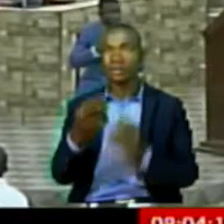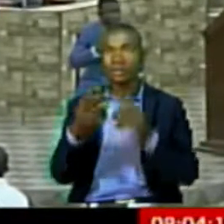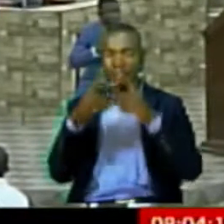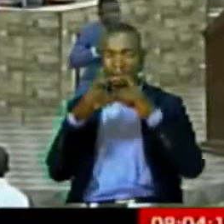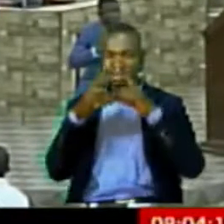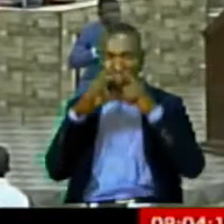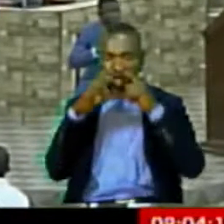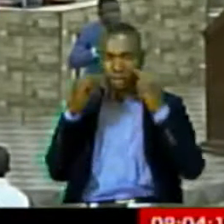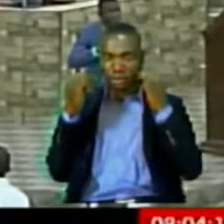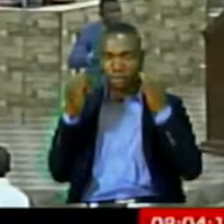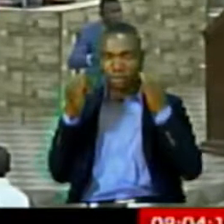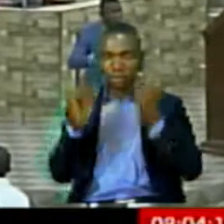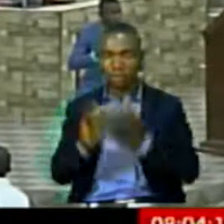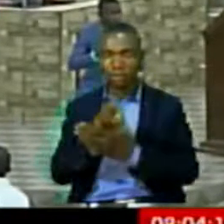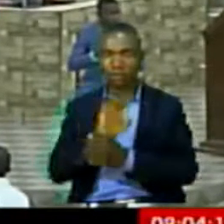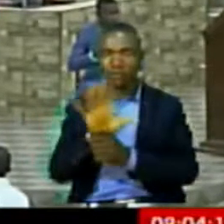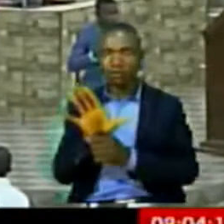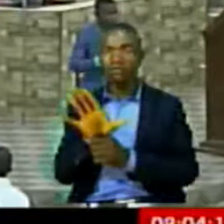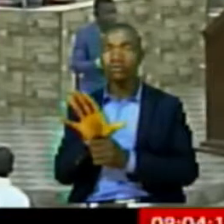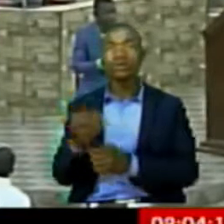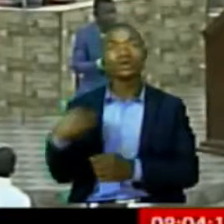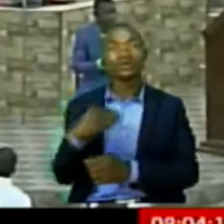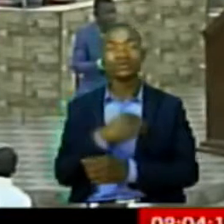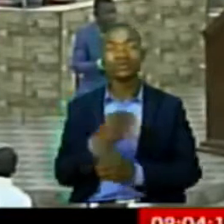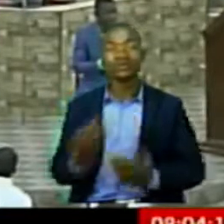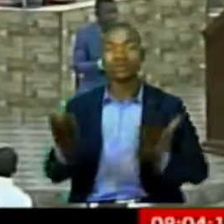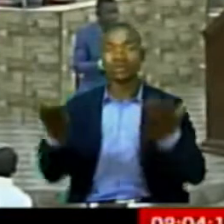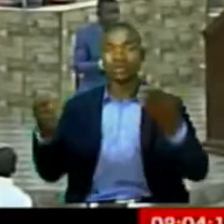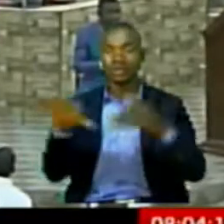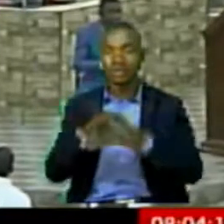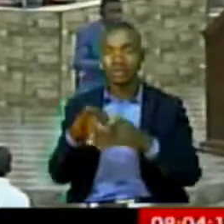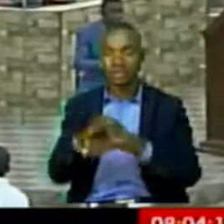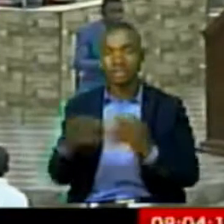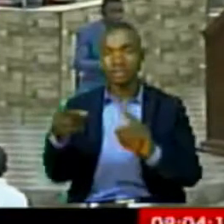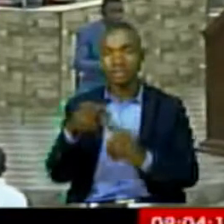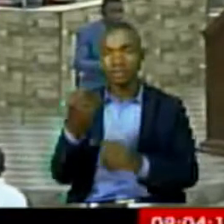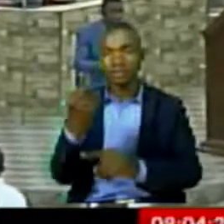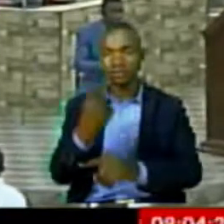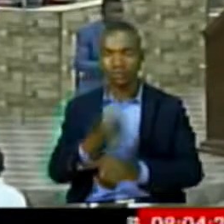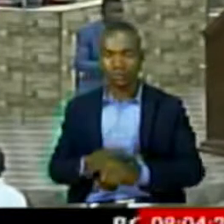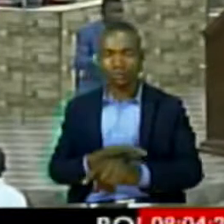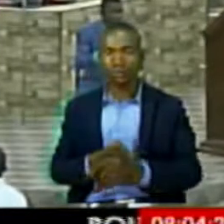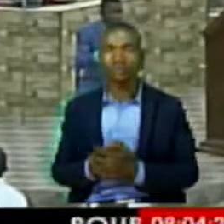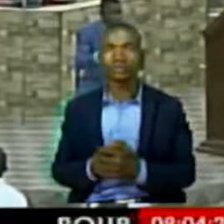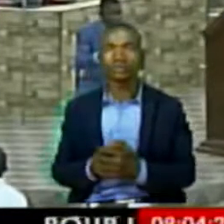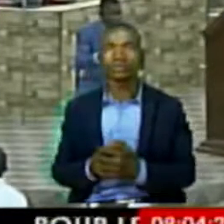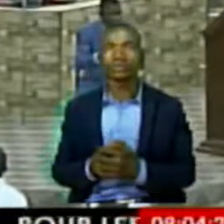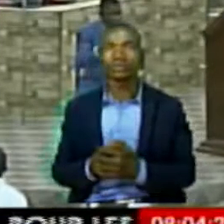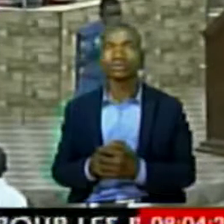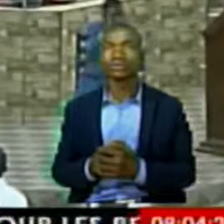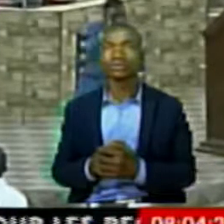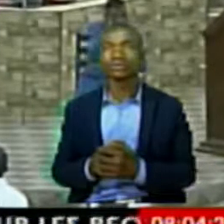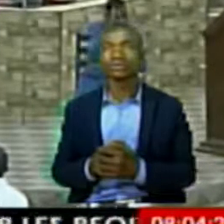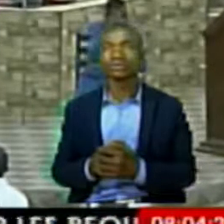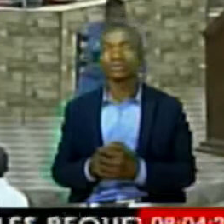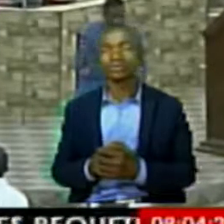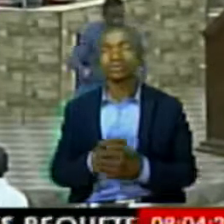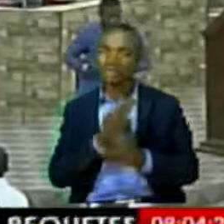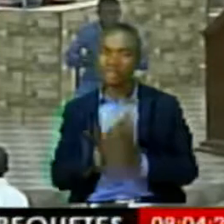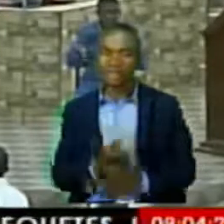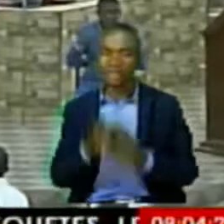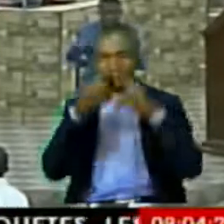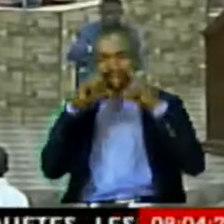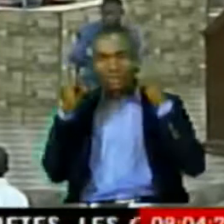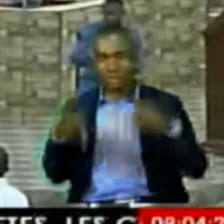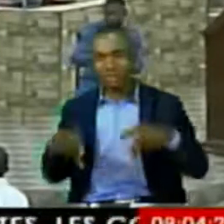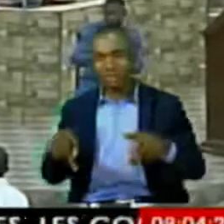dimanche à partir de midi. We do dedicate weddings on Sunday around 12. C'est-à-dire porter le masque pendant longtemps, ce n'est pas bien.